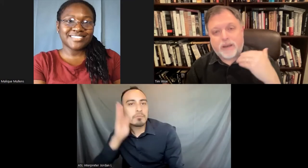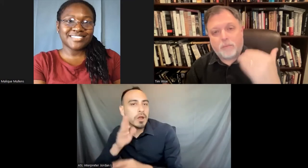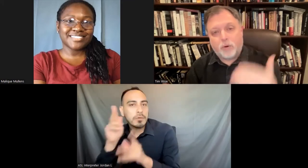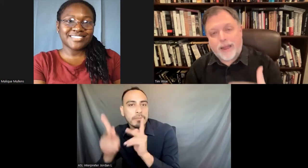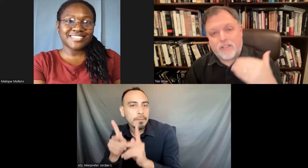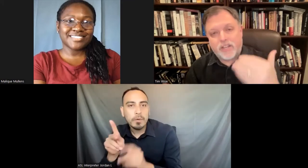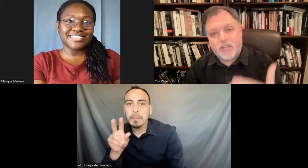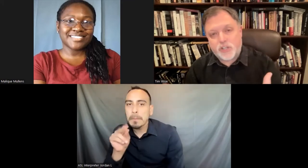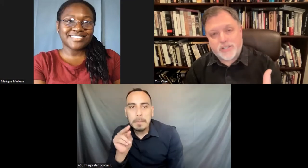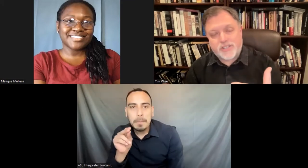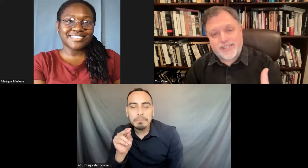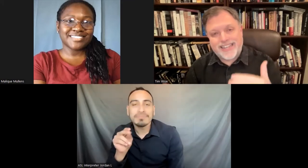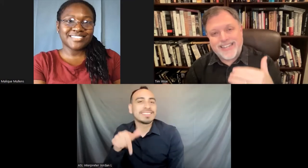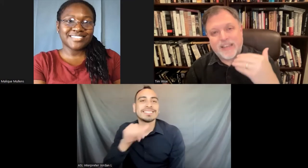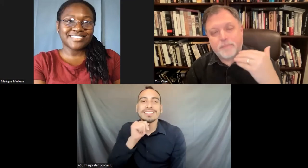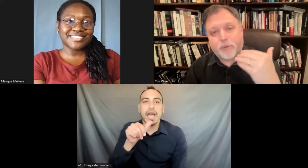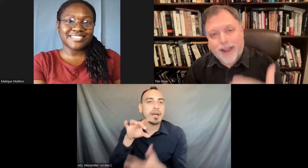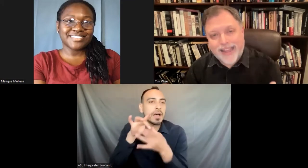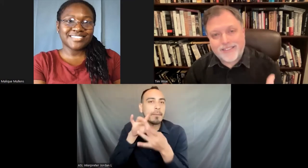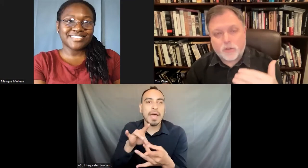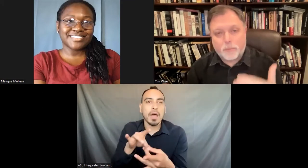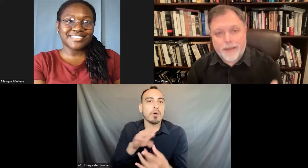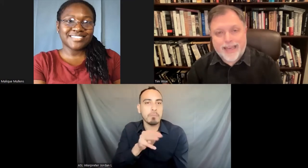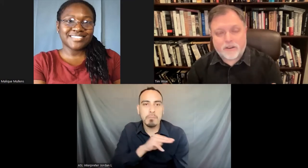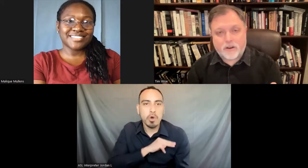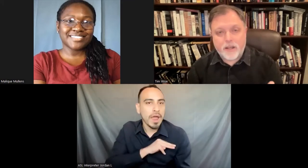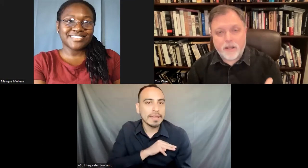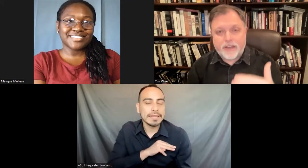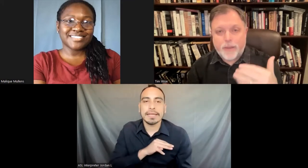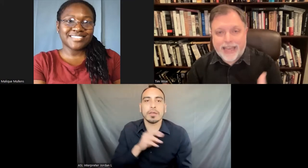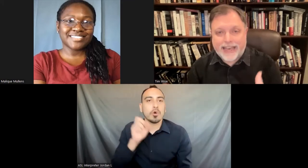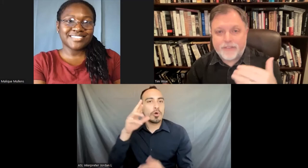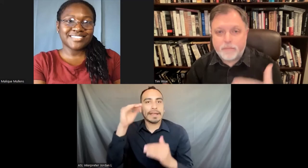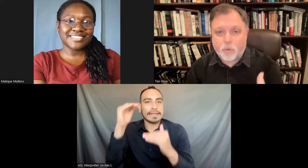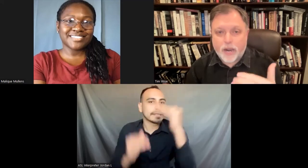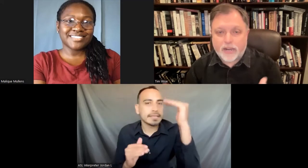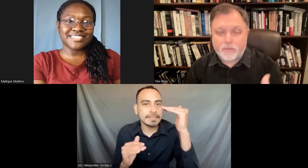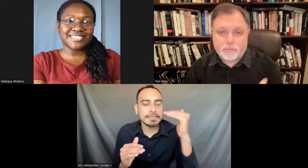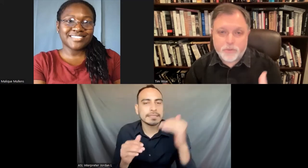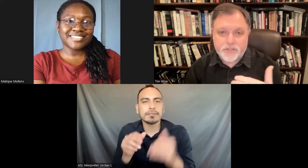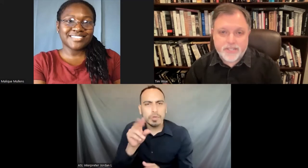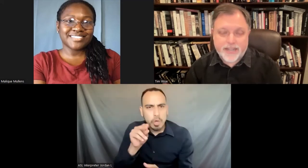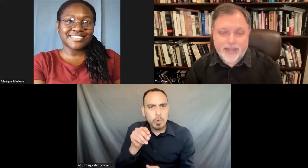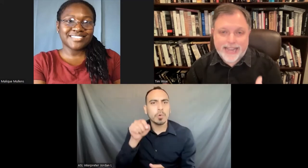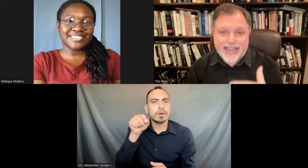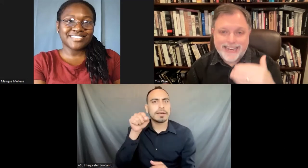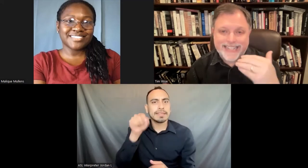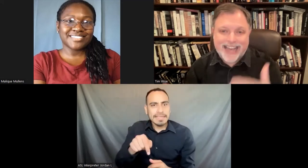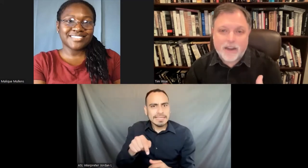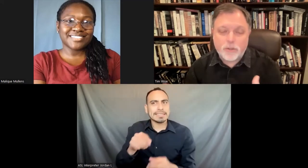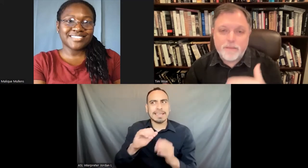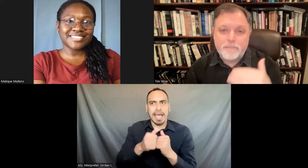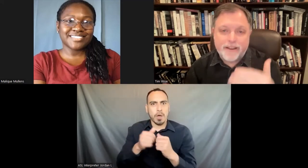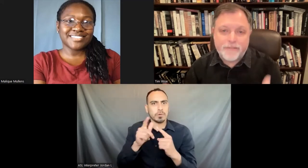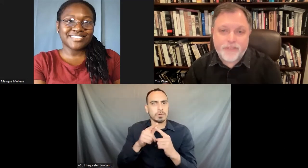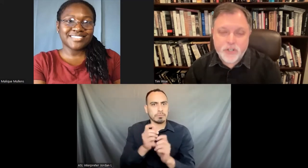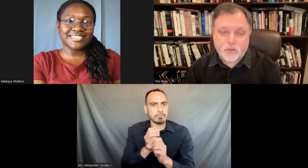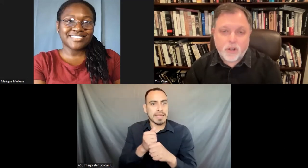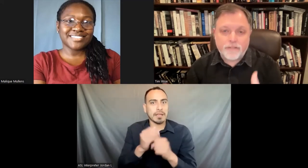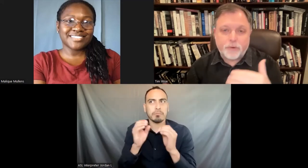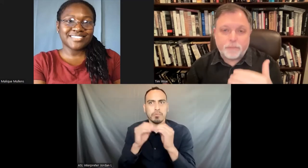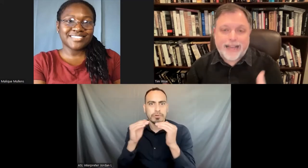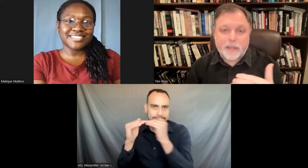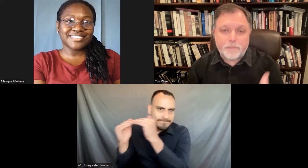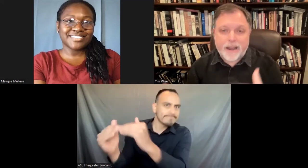that's about morality and justice. It is a practical matter that we have a more equitable society. And it is not only